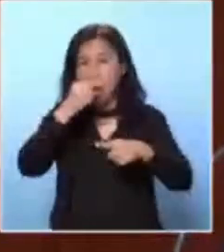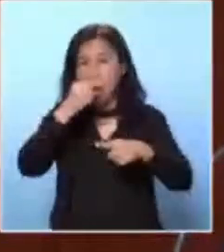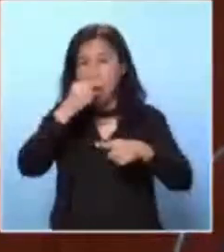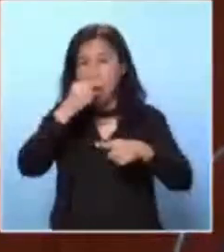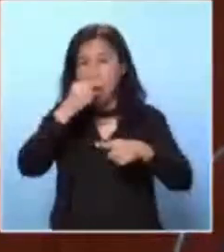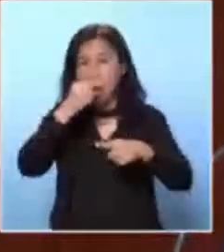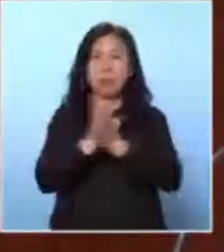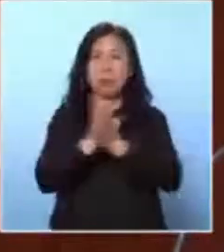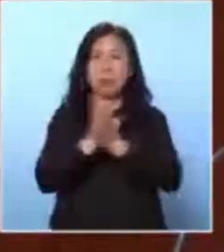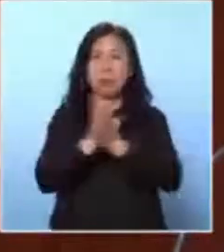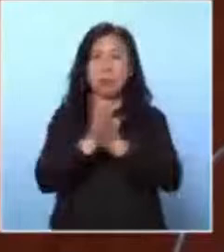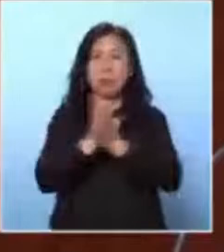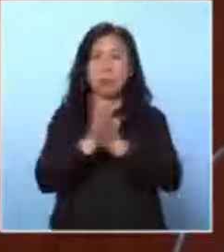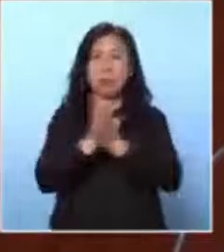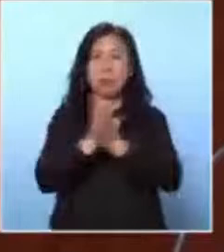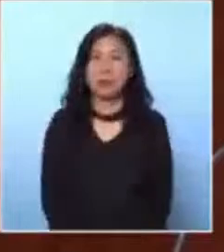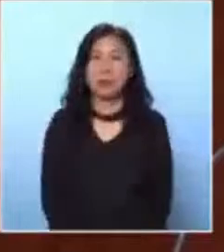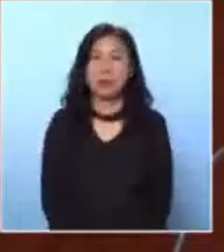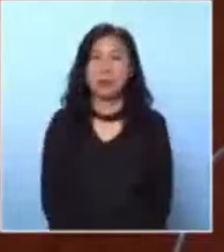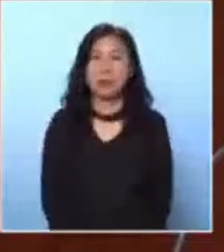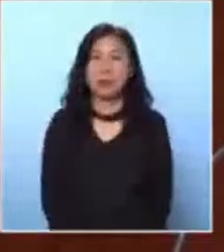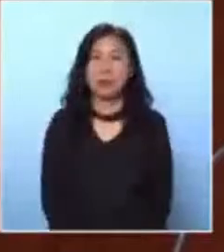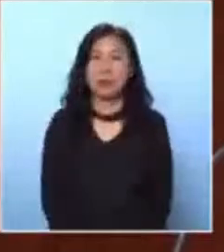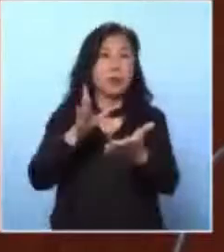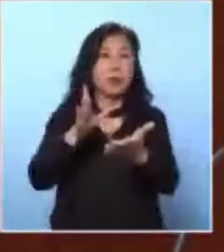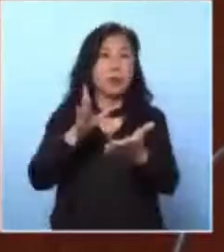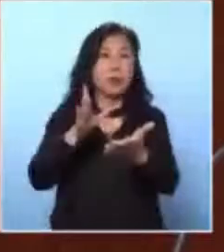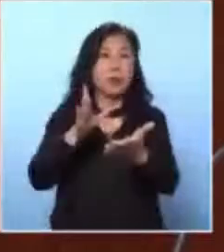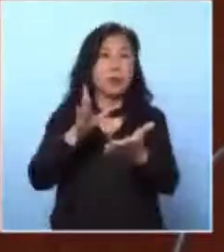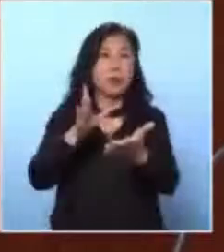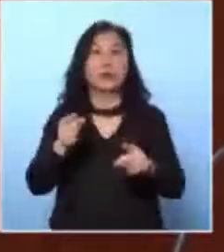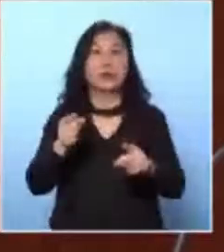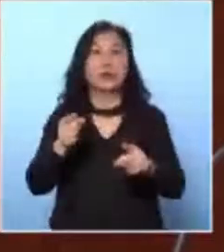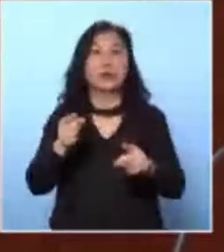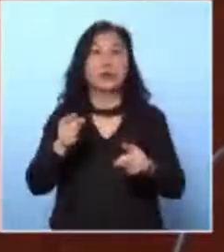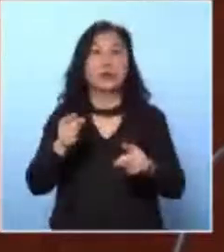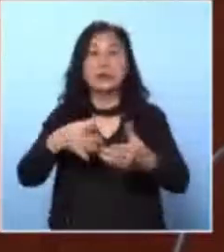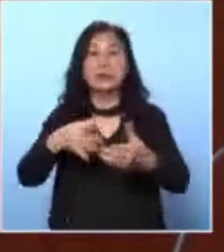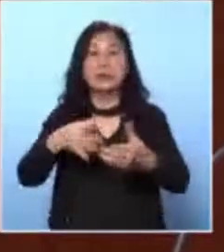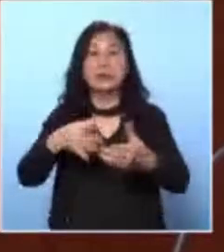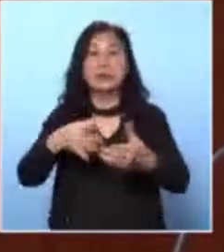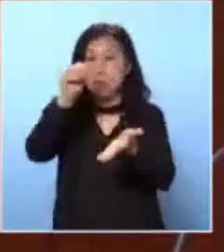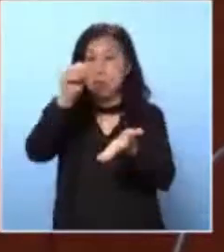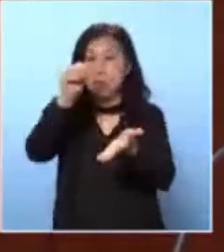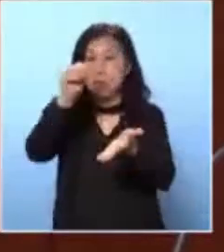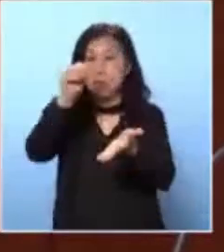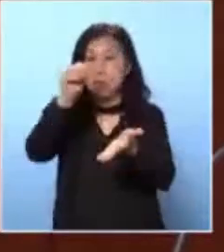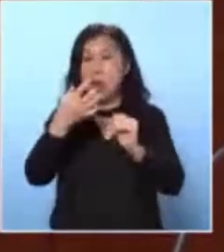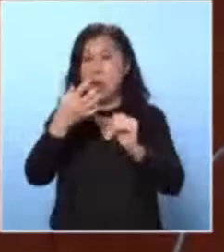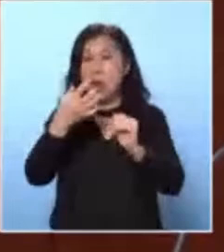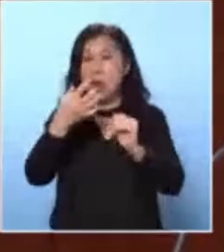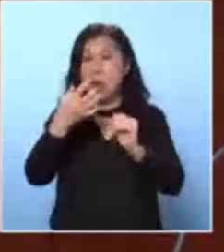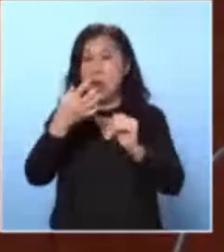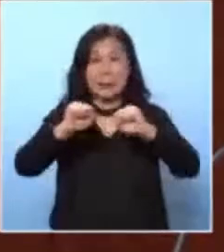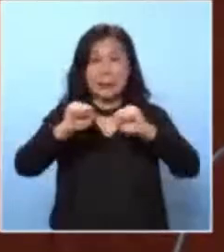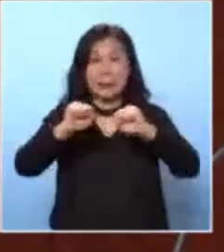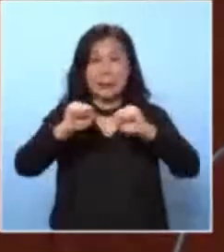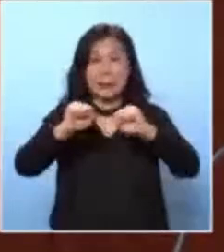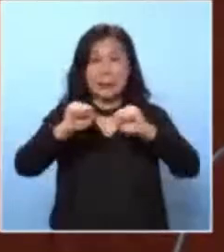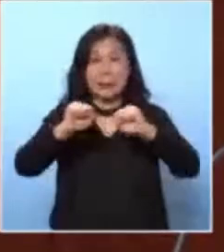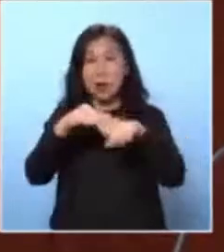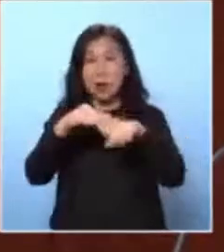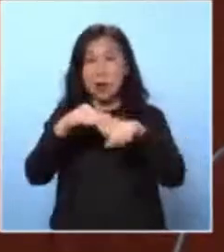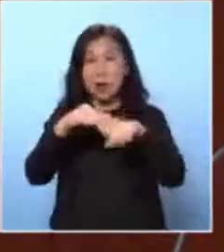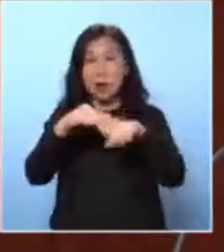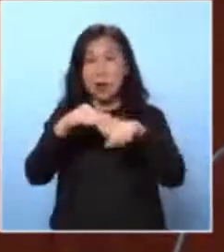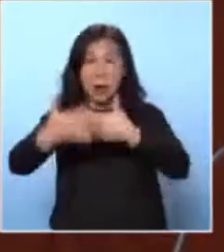as a center for major international sports events, developing sports as an industry, and promoting sports in the community. On